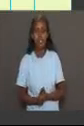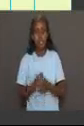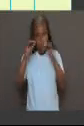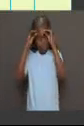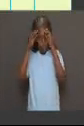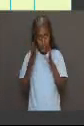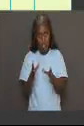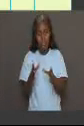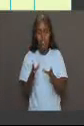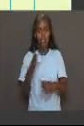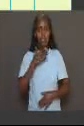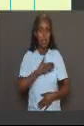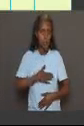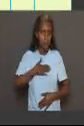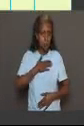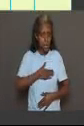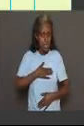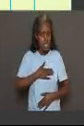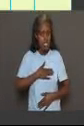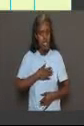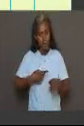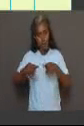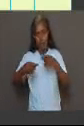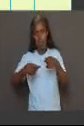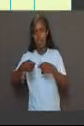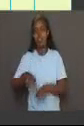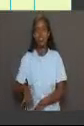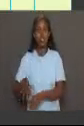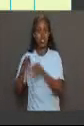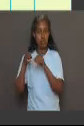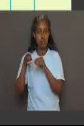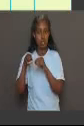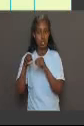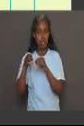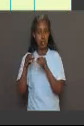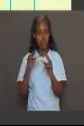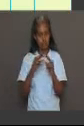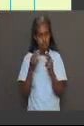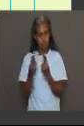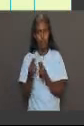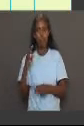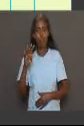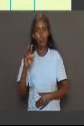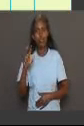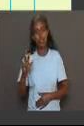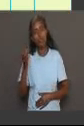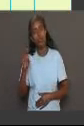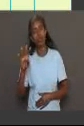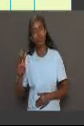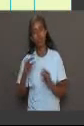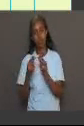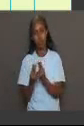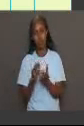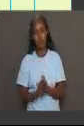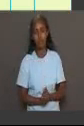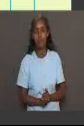Teacher, please organize the students into small groups of 3 or 4.